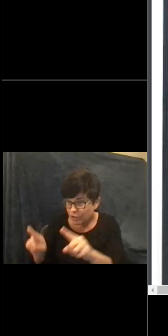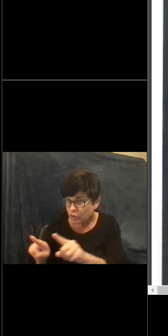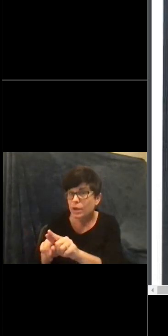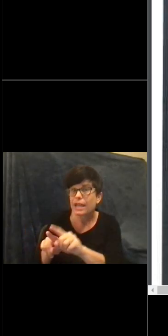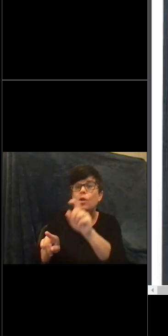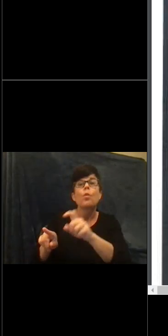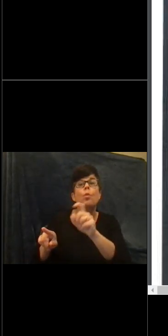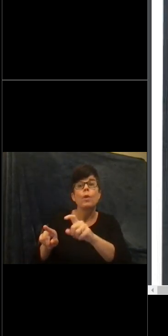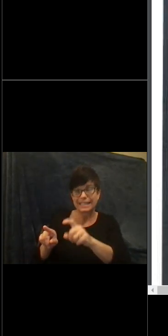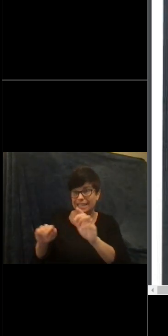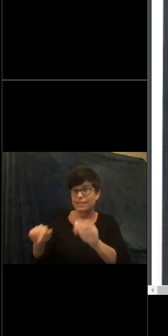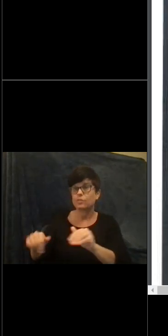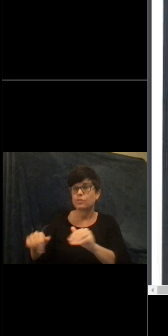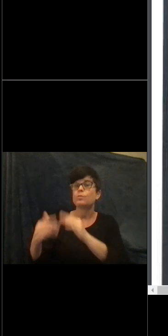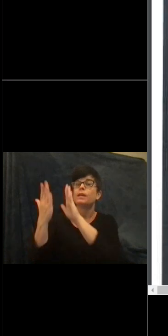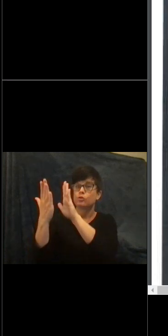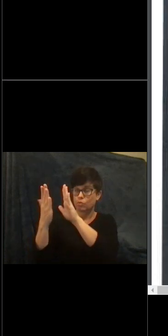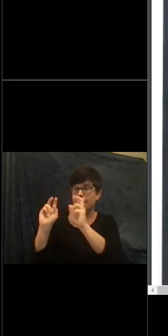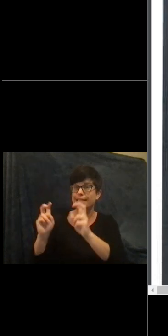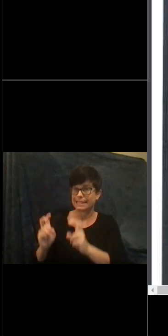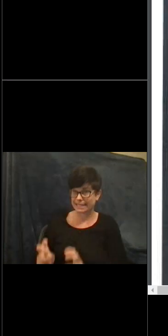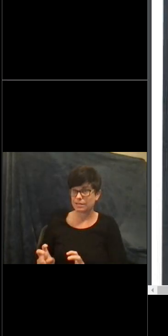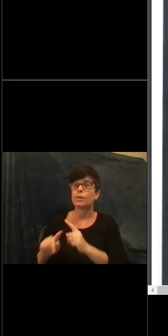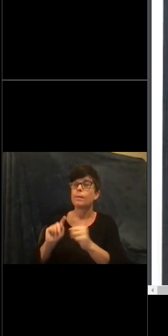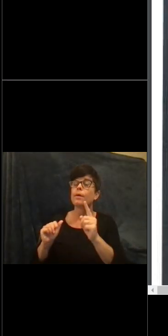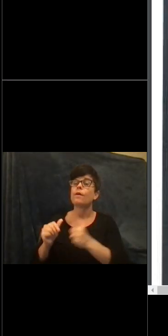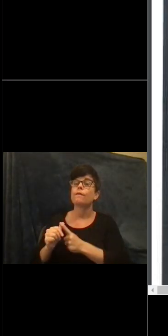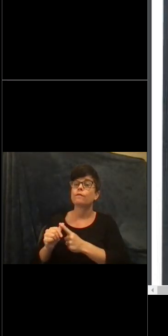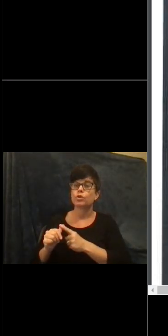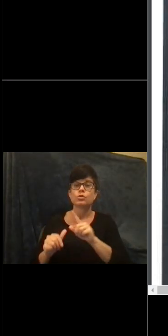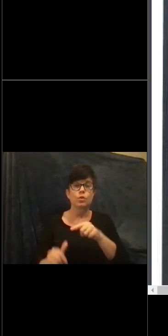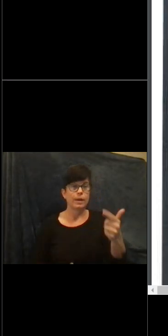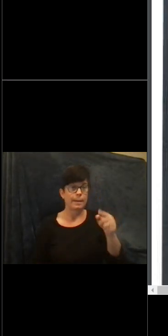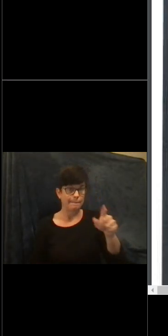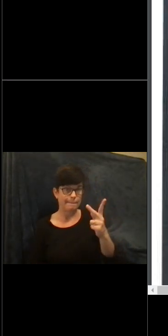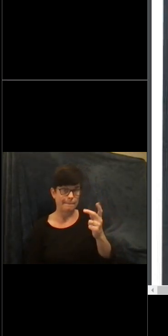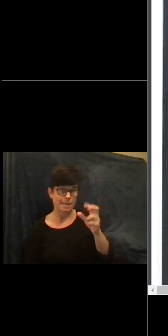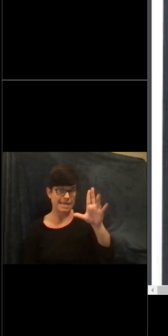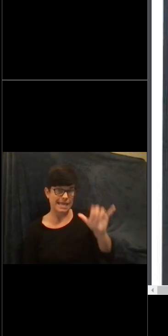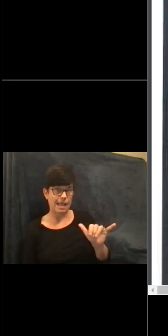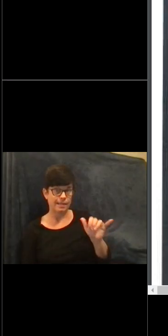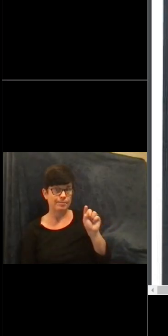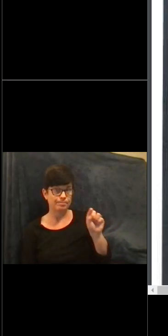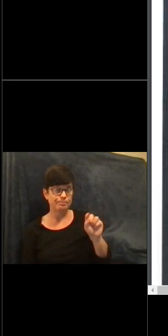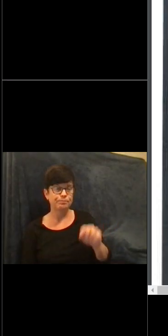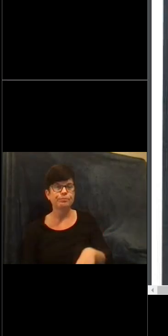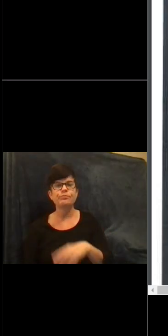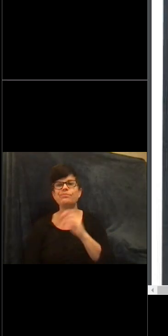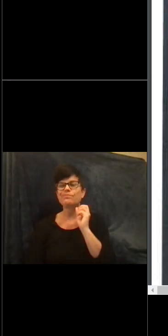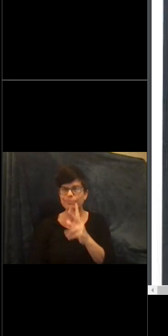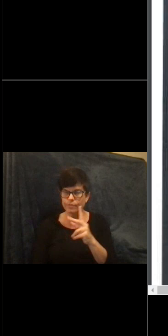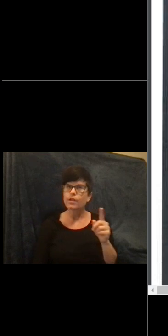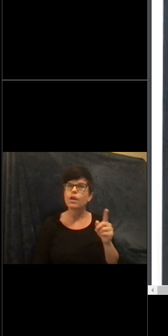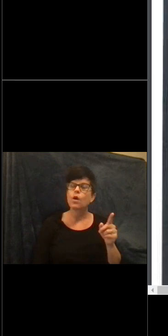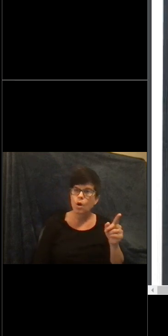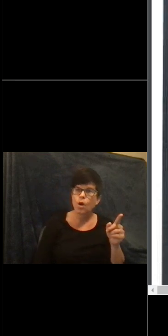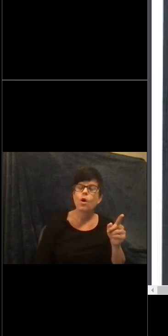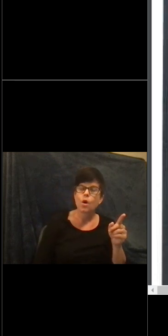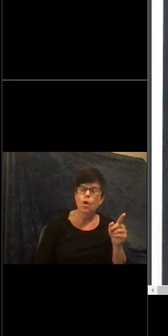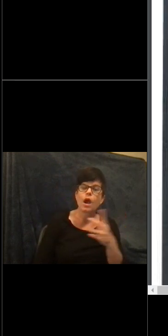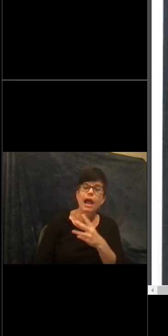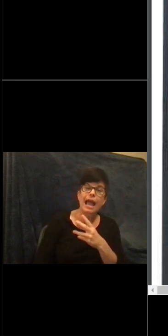to that conversation first. Let's go with board member Kelly. Kind of to your end, Chair, you know, and